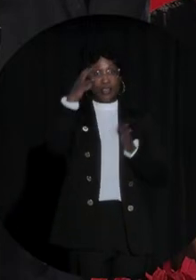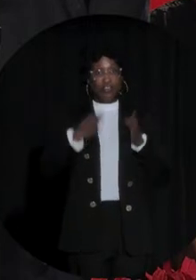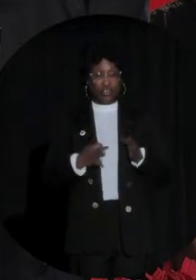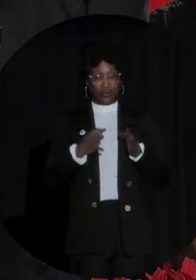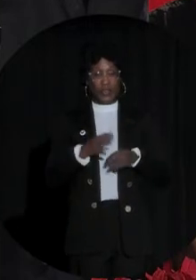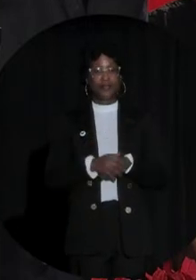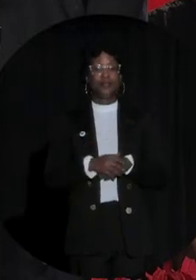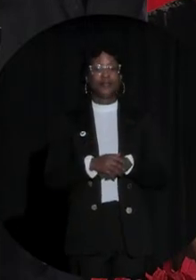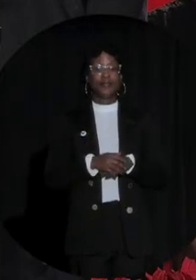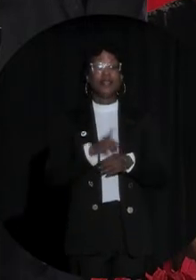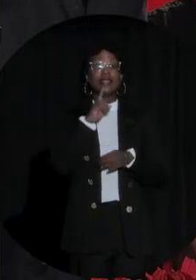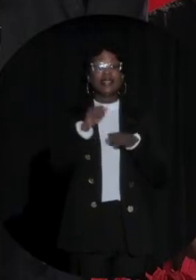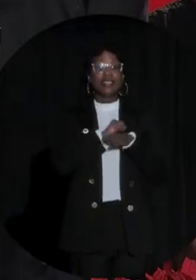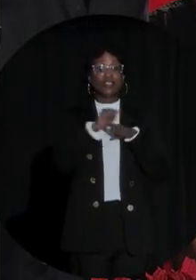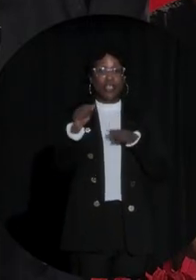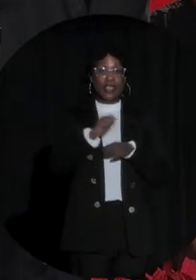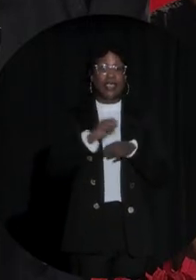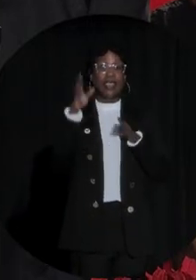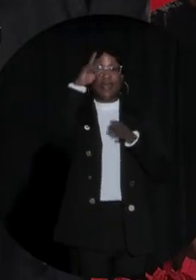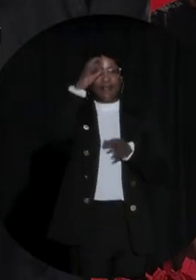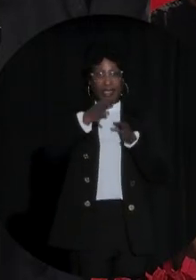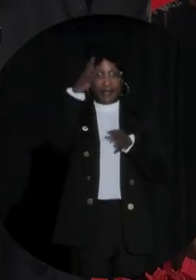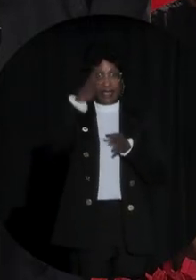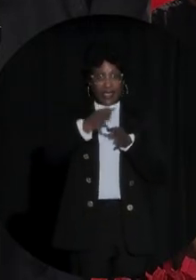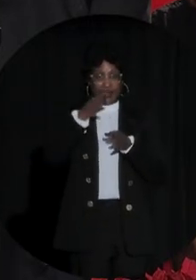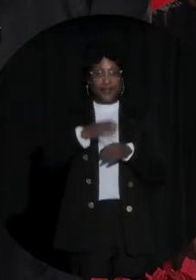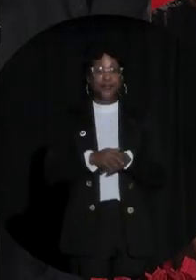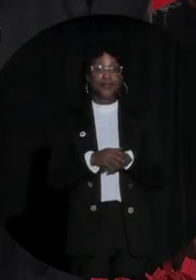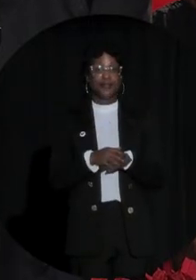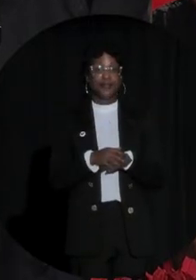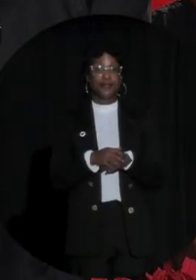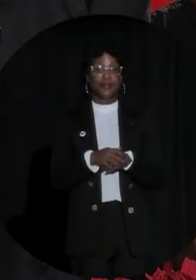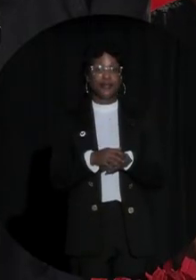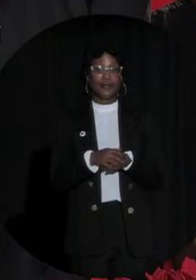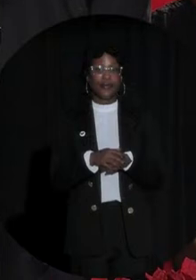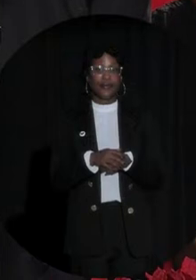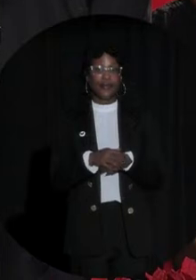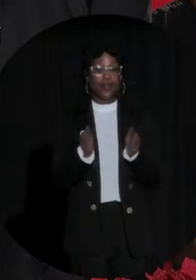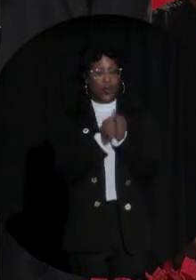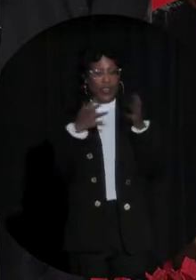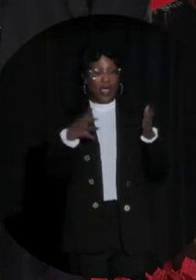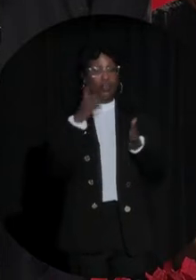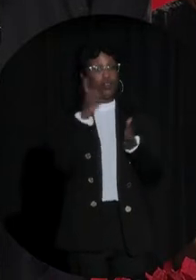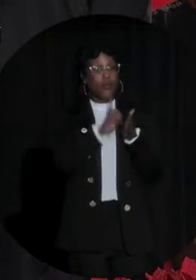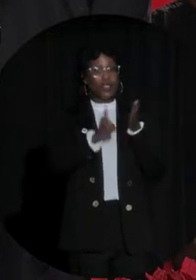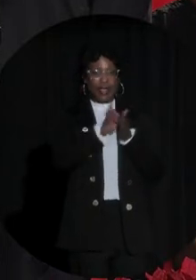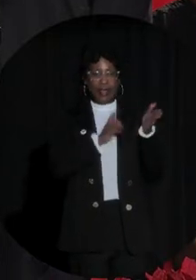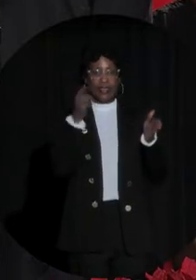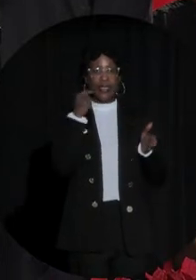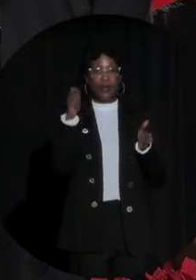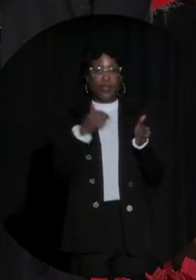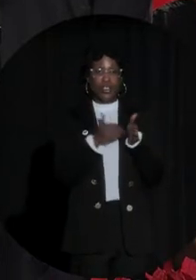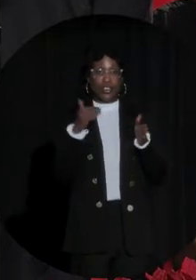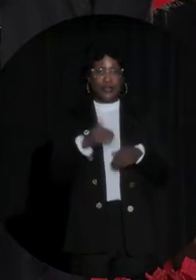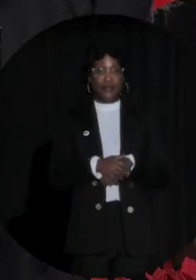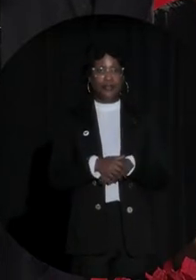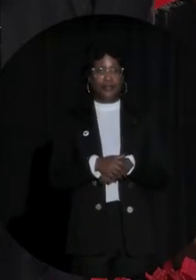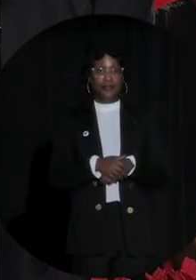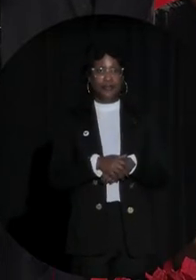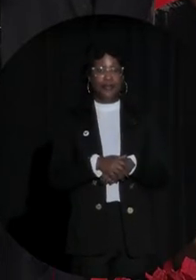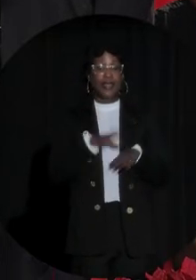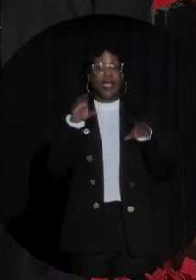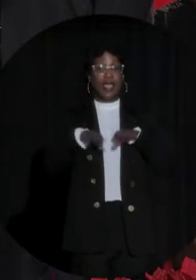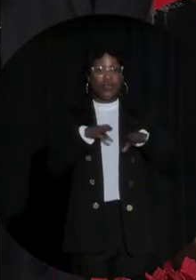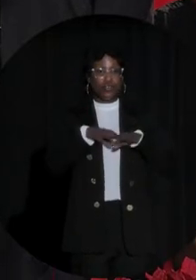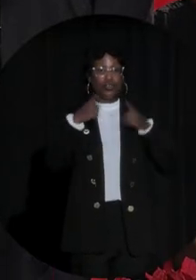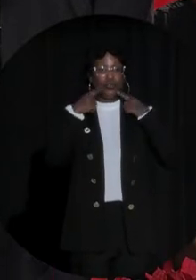and judgment. Diligently and faithfully. Diligently and faithfully. Without partiality or prejudice. Without partiality or prejudice. Execute the office